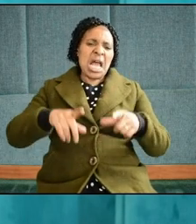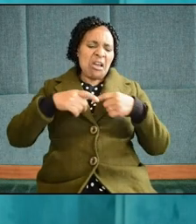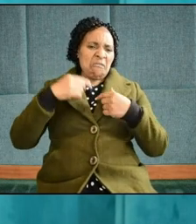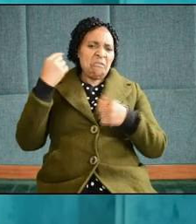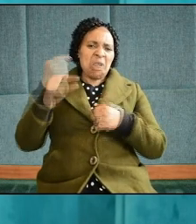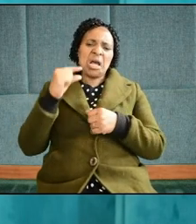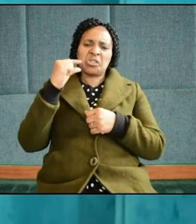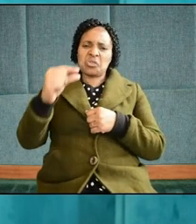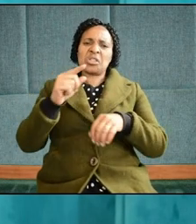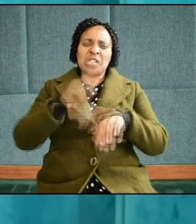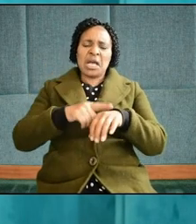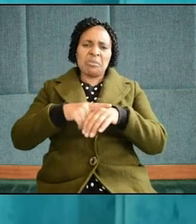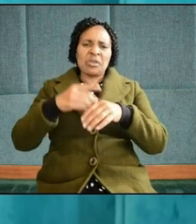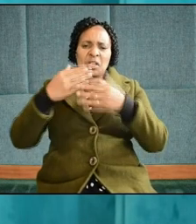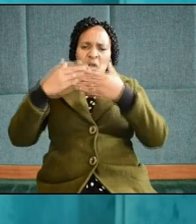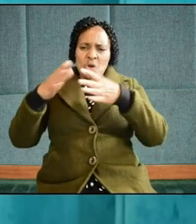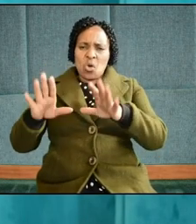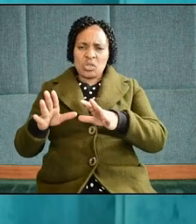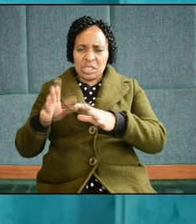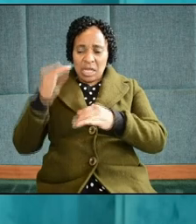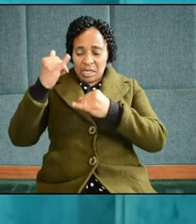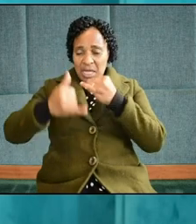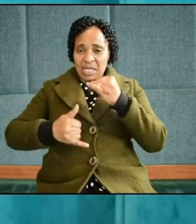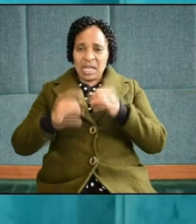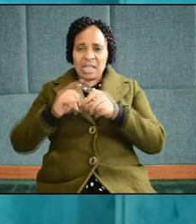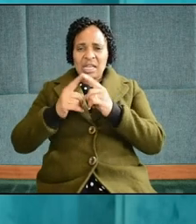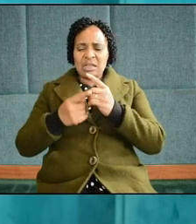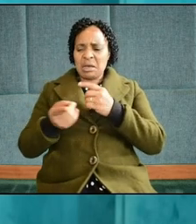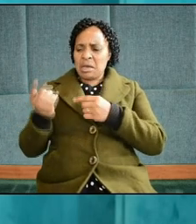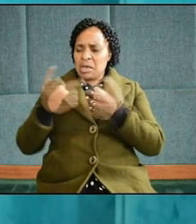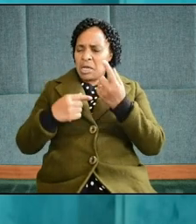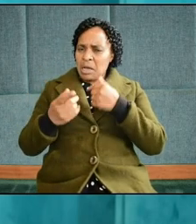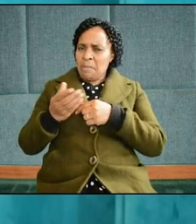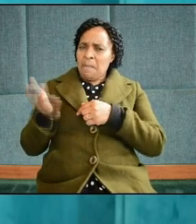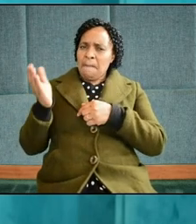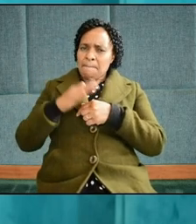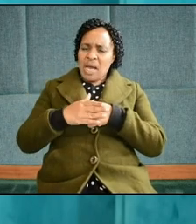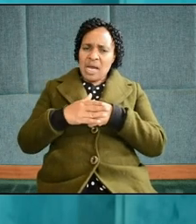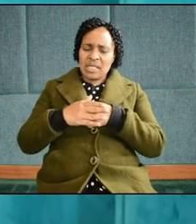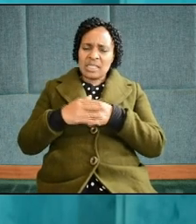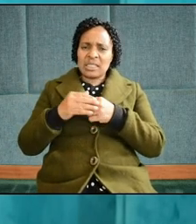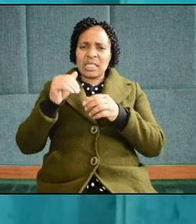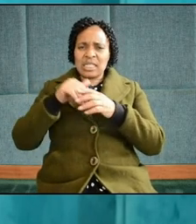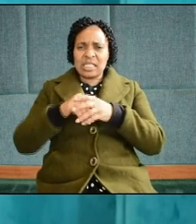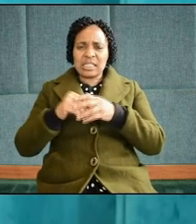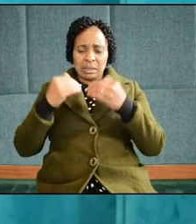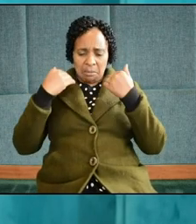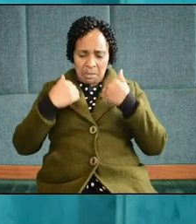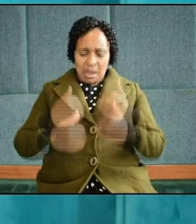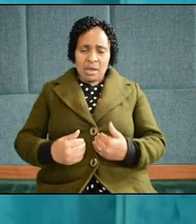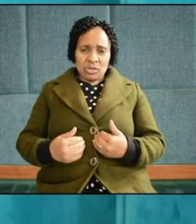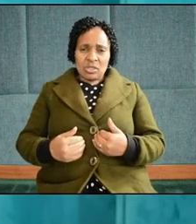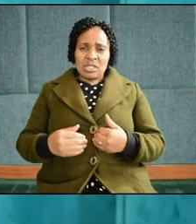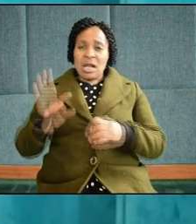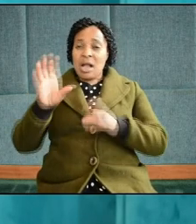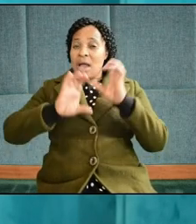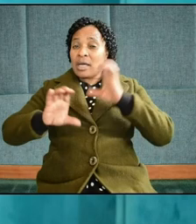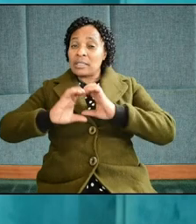and then get lost at the end. And then I came across this quote in Mind, Character, and Personality that